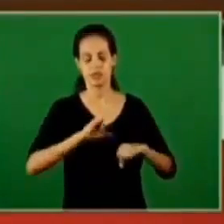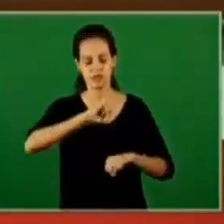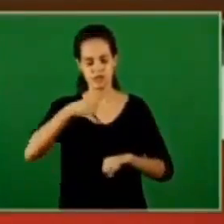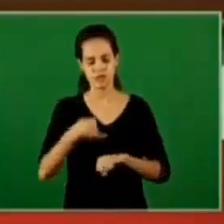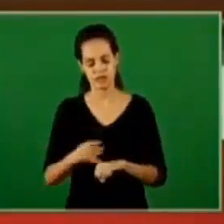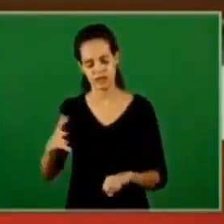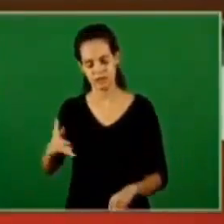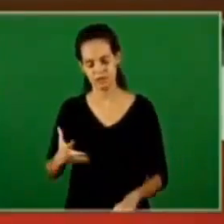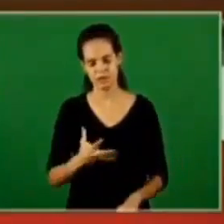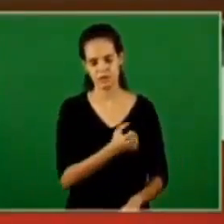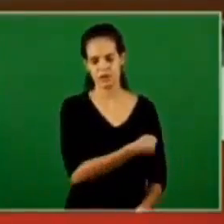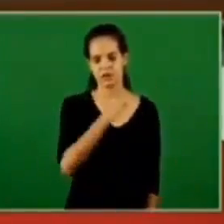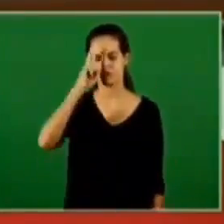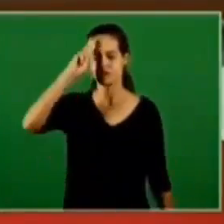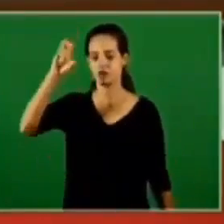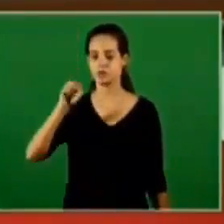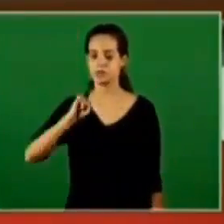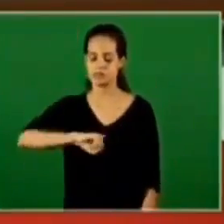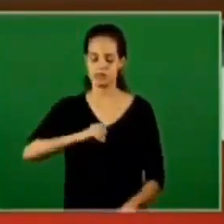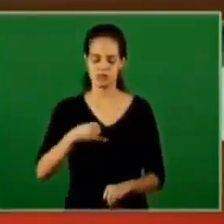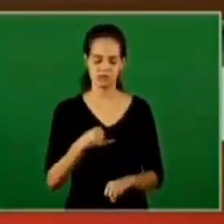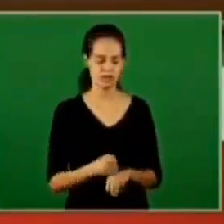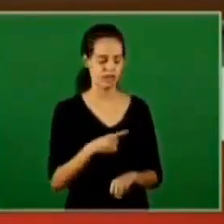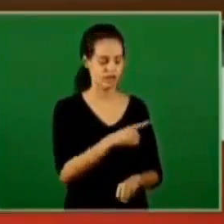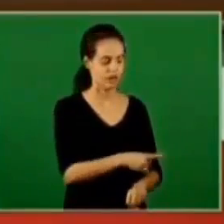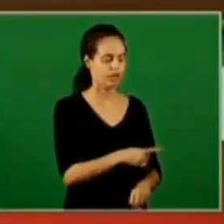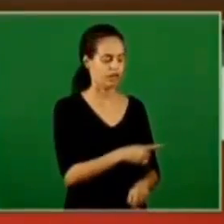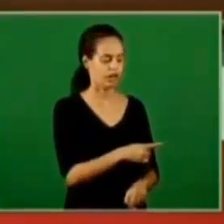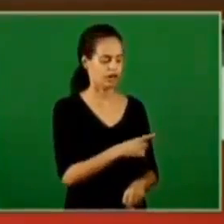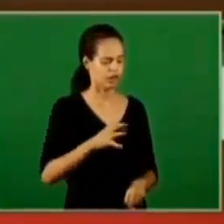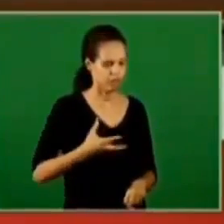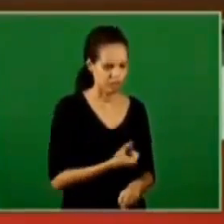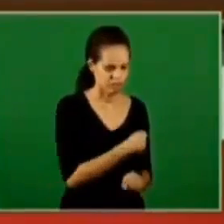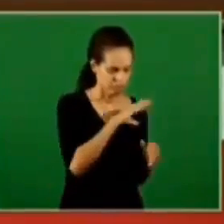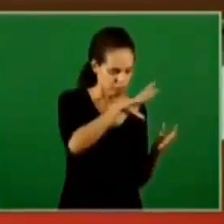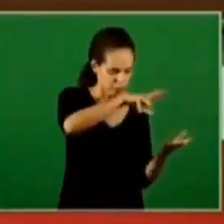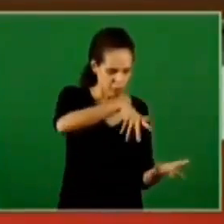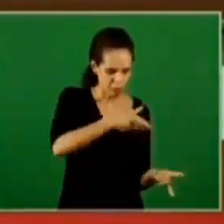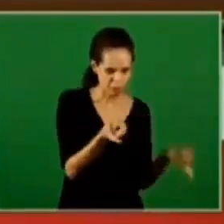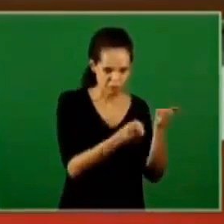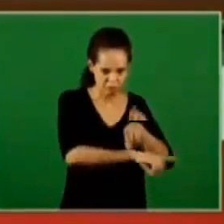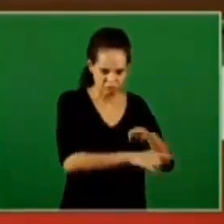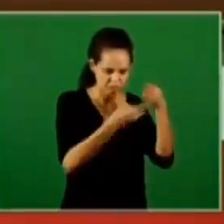not created to adore the Lord, why then Jerusalem exists?